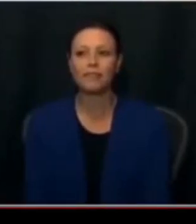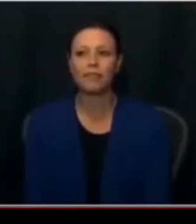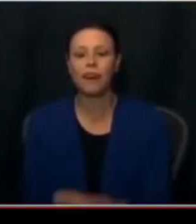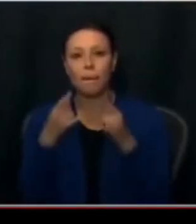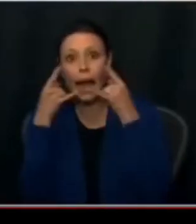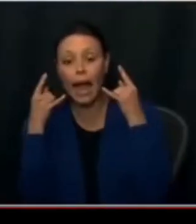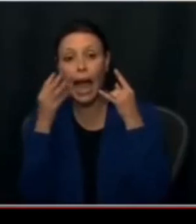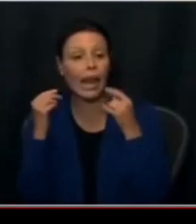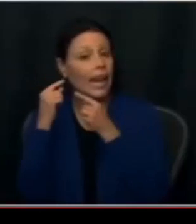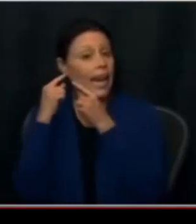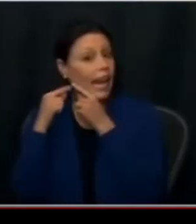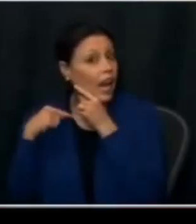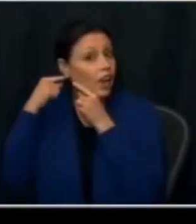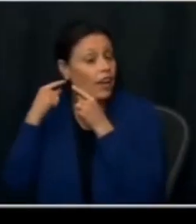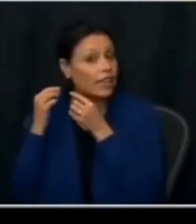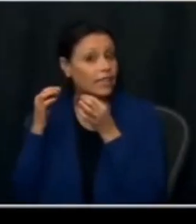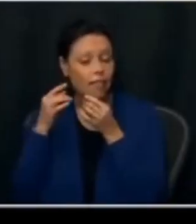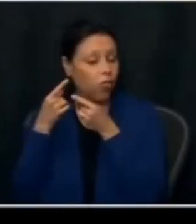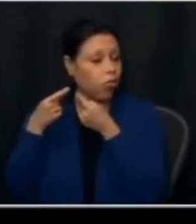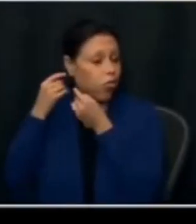Masks and hoop earrings don't work well.